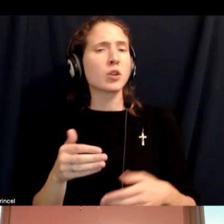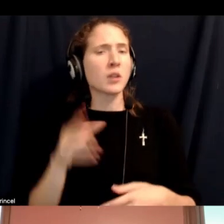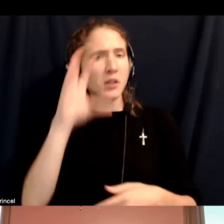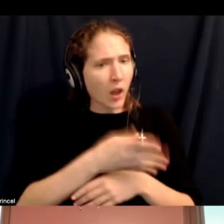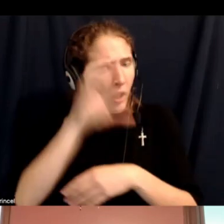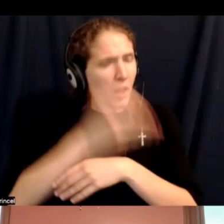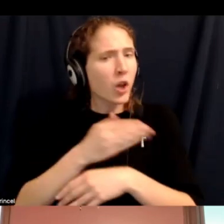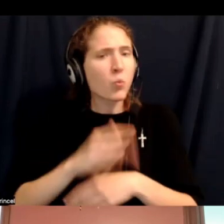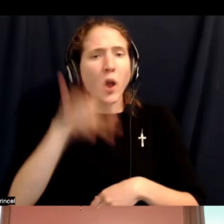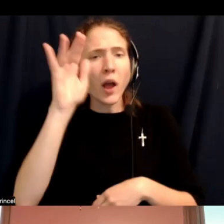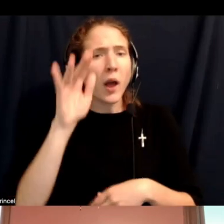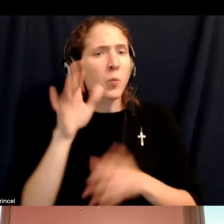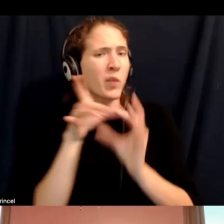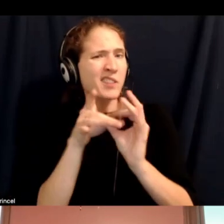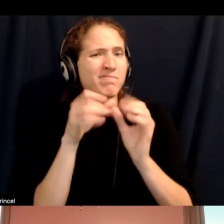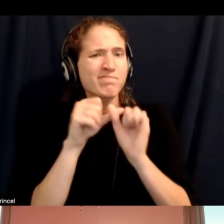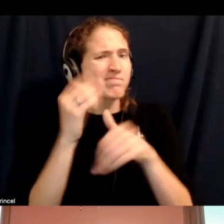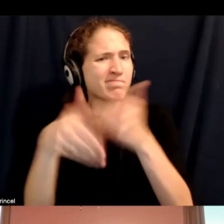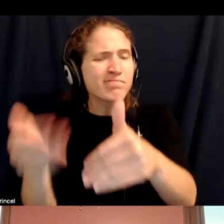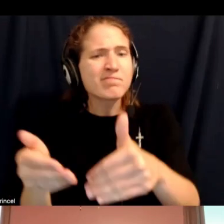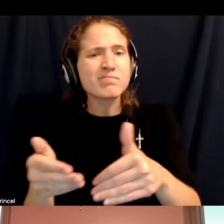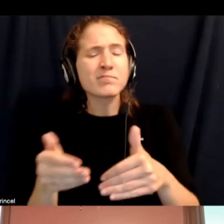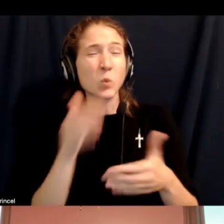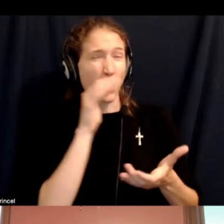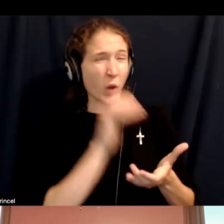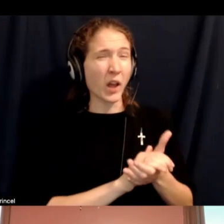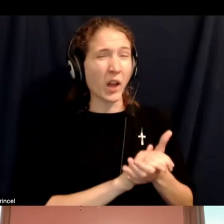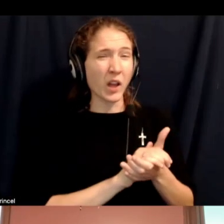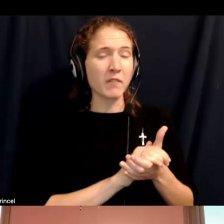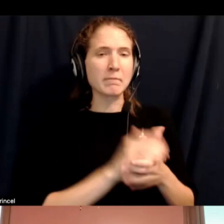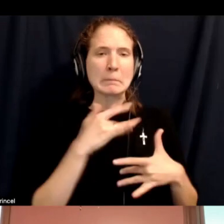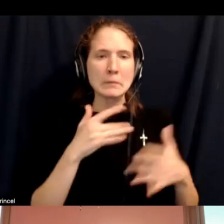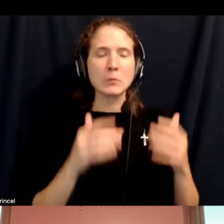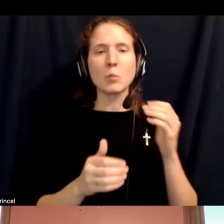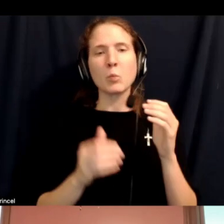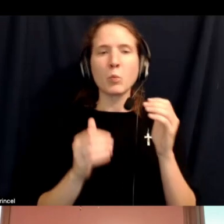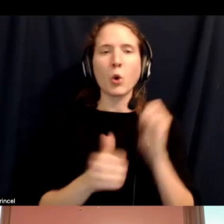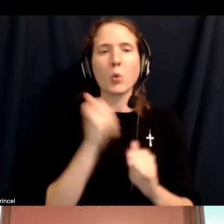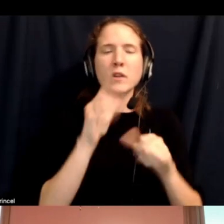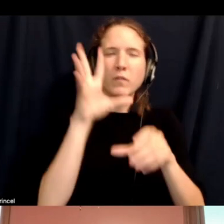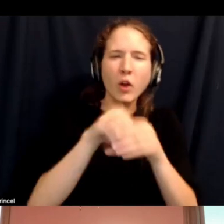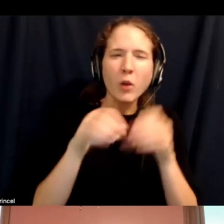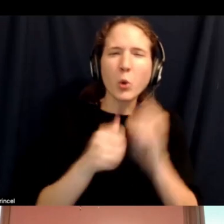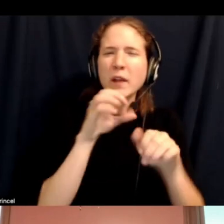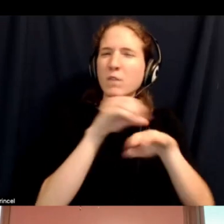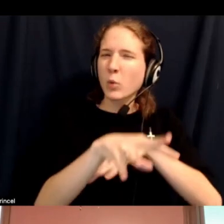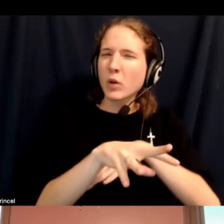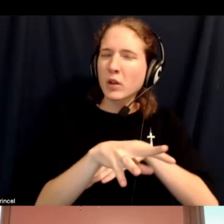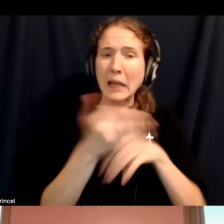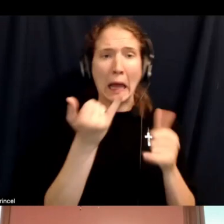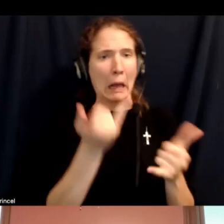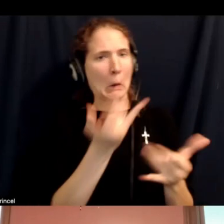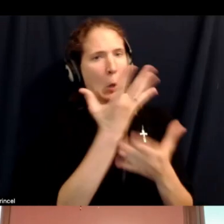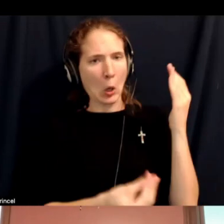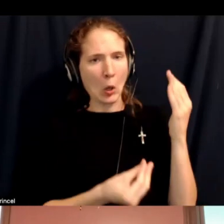sons, because his wife has been the dominant parent, and the book sets out from there.